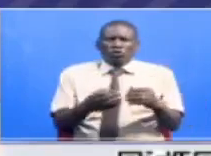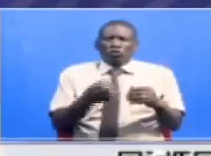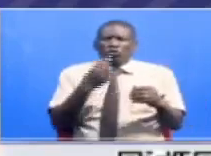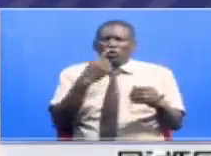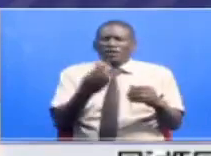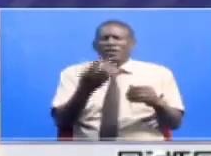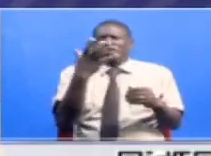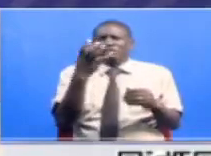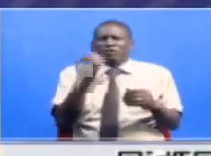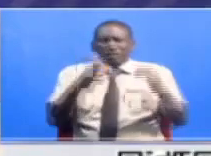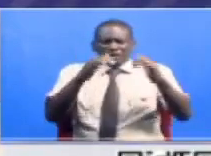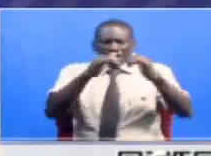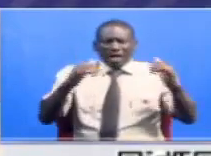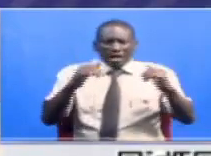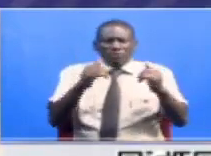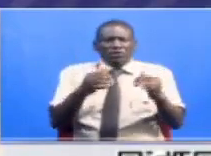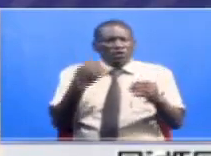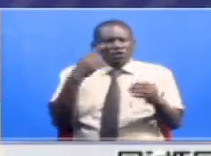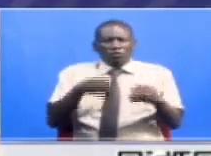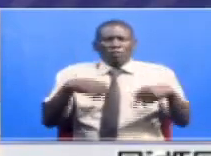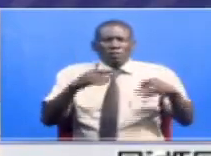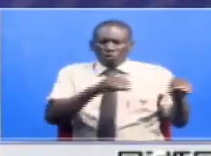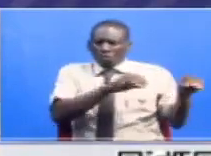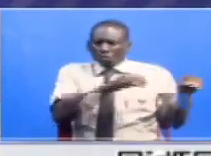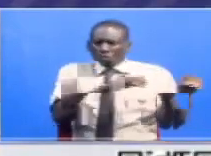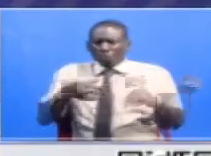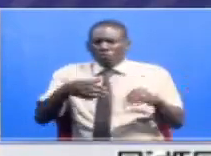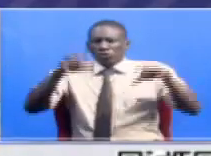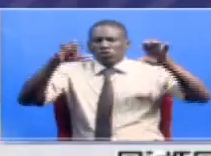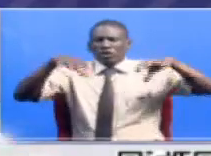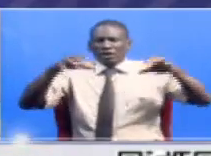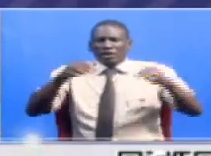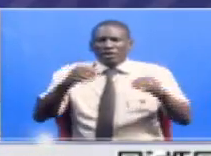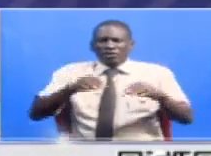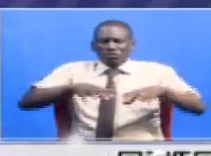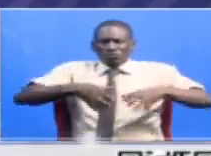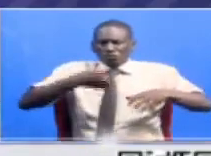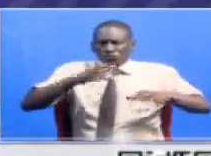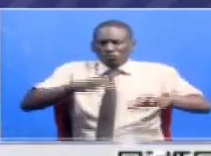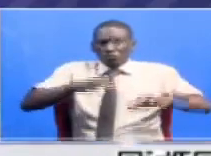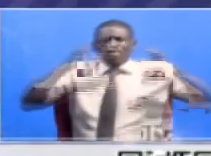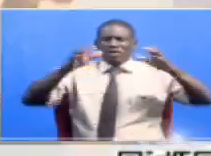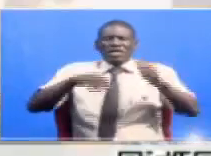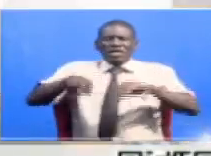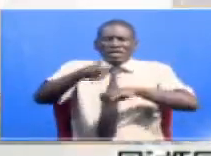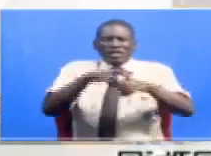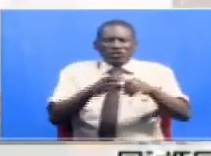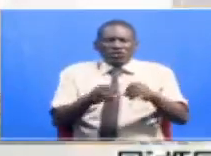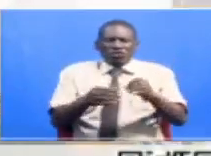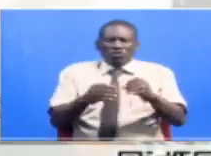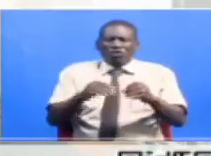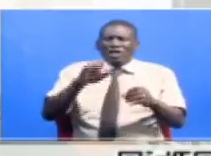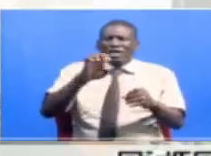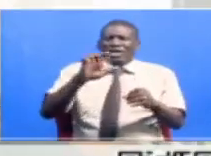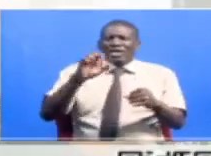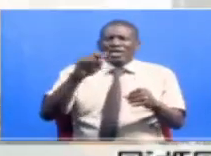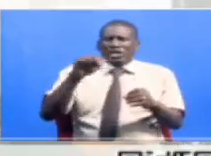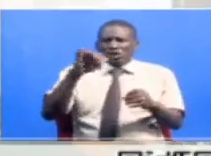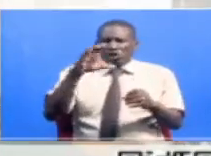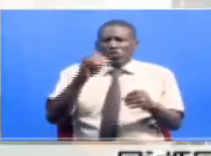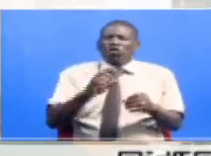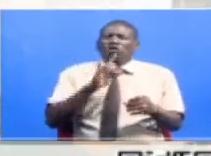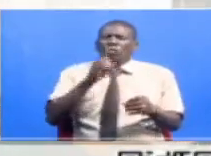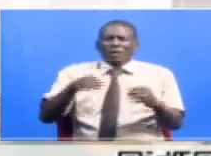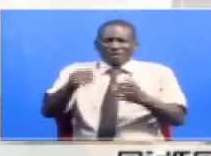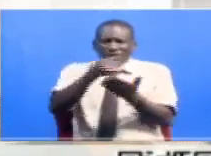94,108 households displaced by El Niño floods. According to the National El Niño Emergency and Disaster Response Command Center,